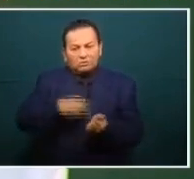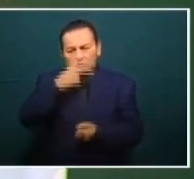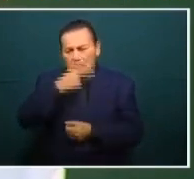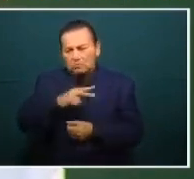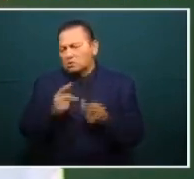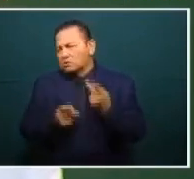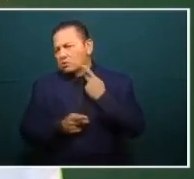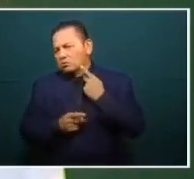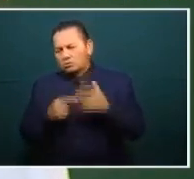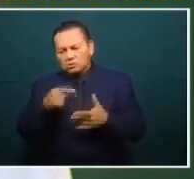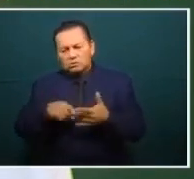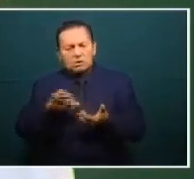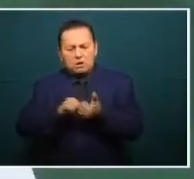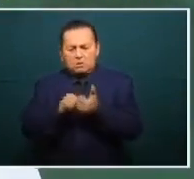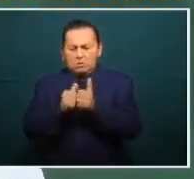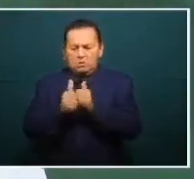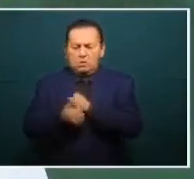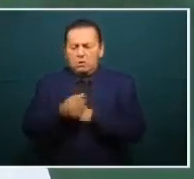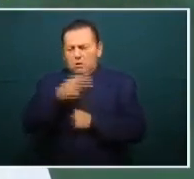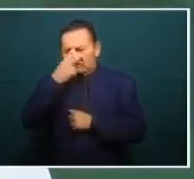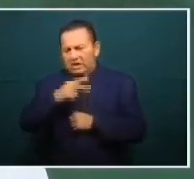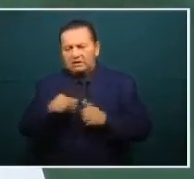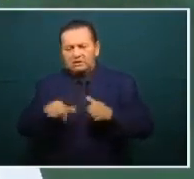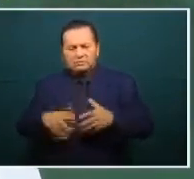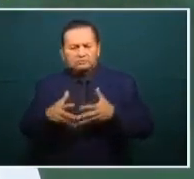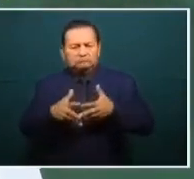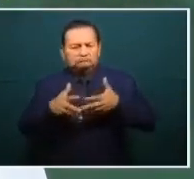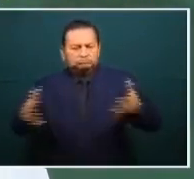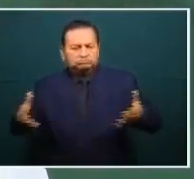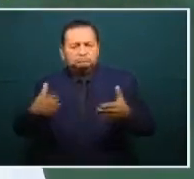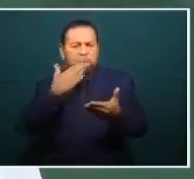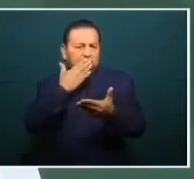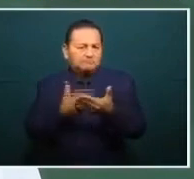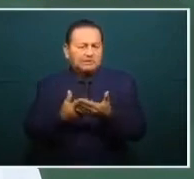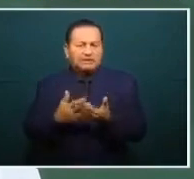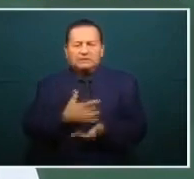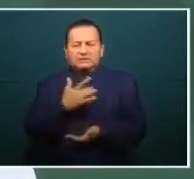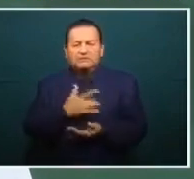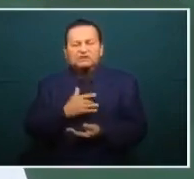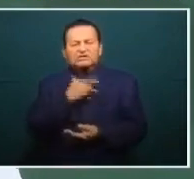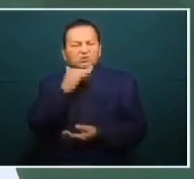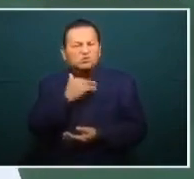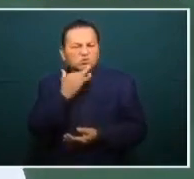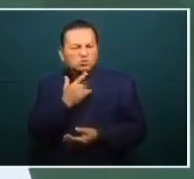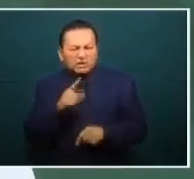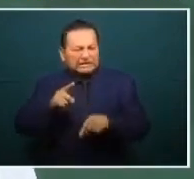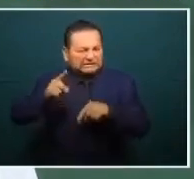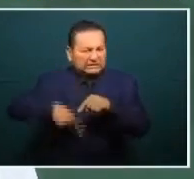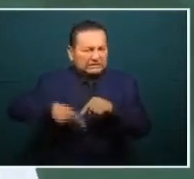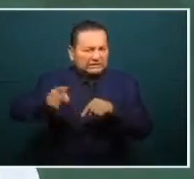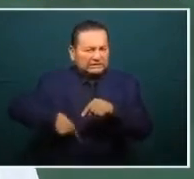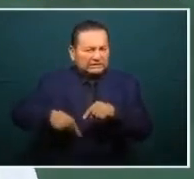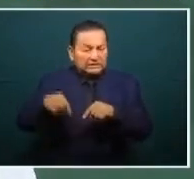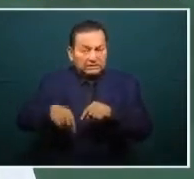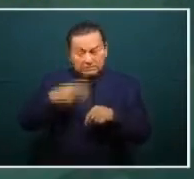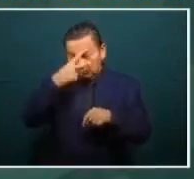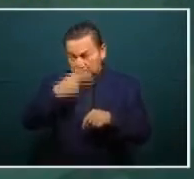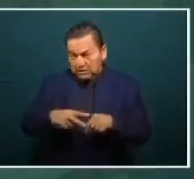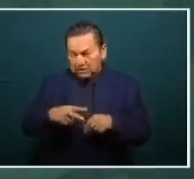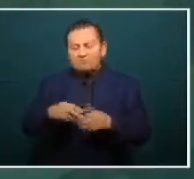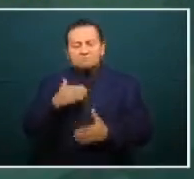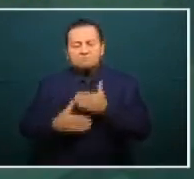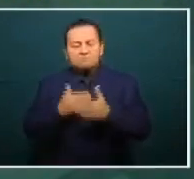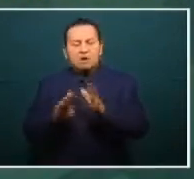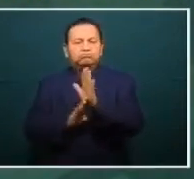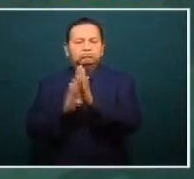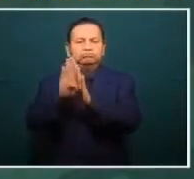I've always sustained that the best foreign policy is the internal policy. If